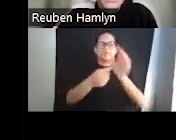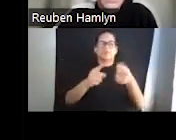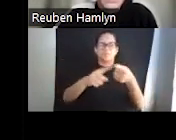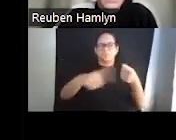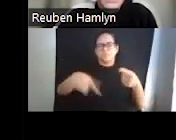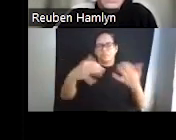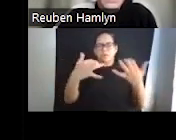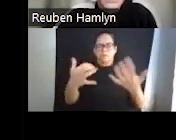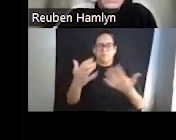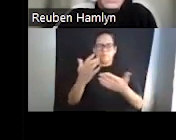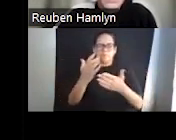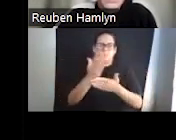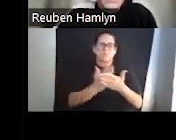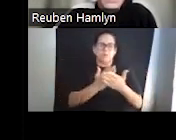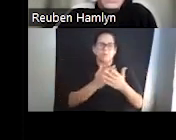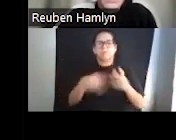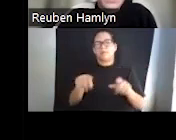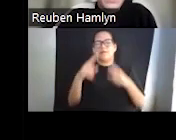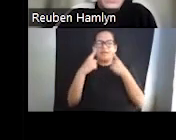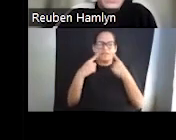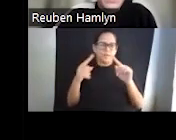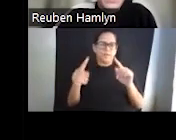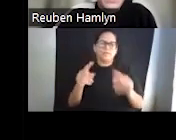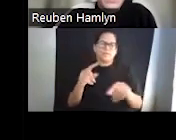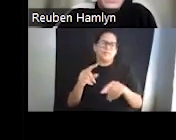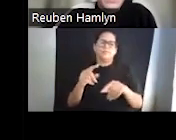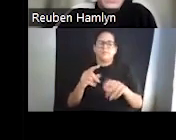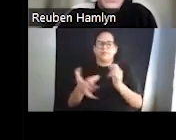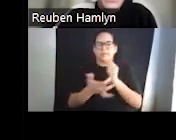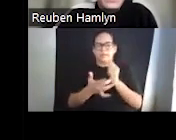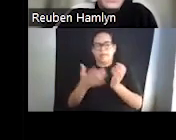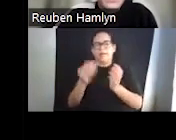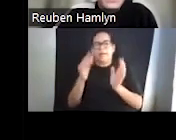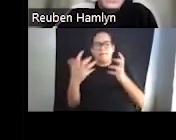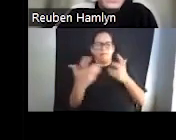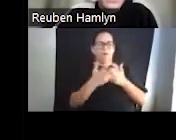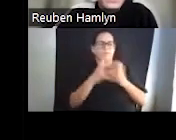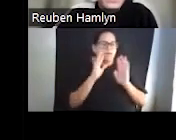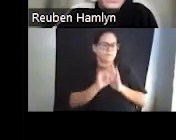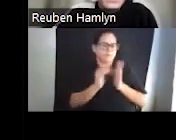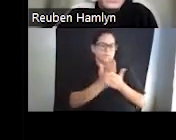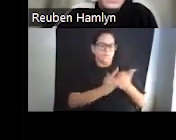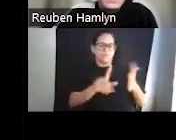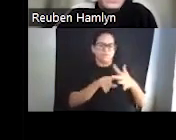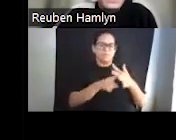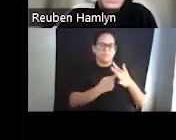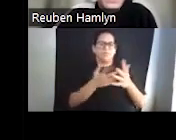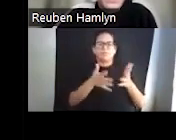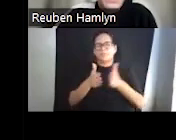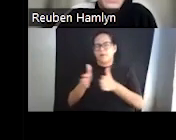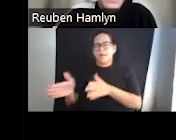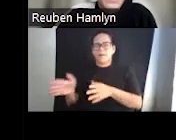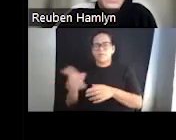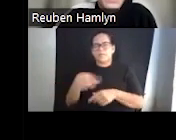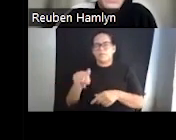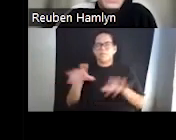some of the deepfake techniques to mask the identity of some of the sources. So there are ways of